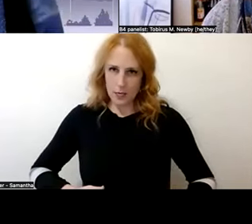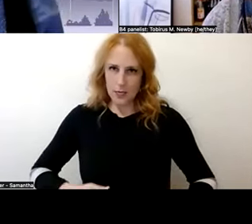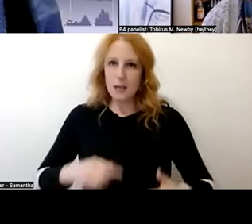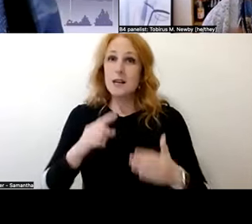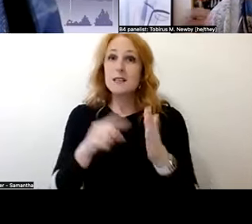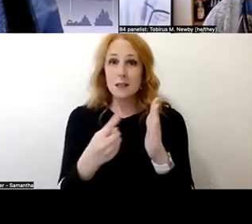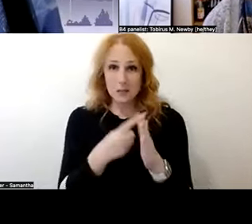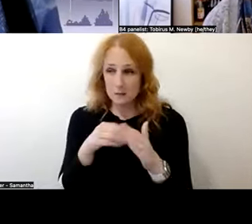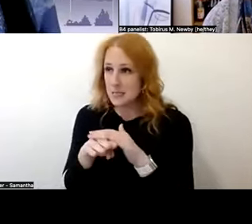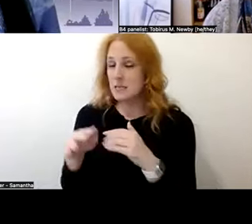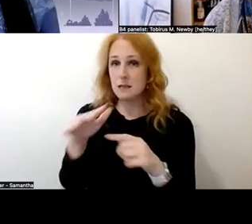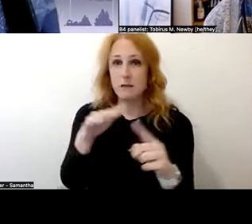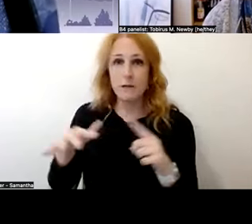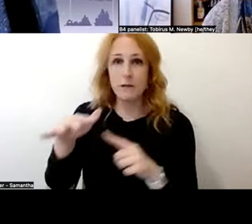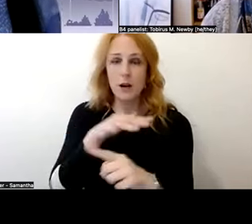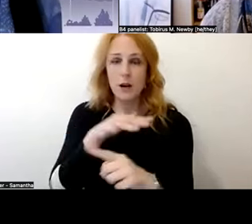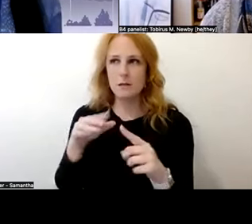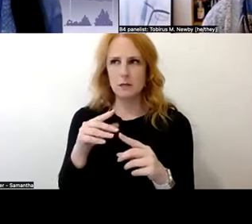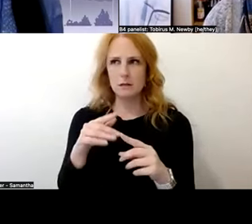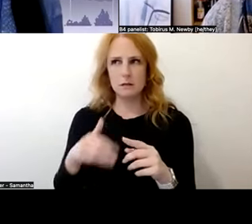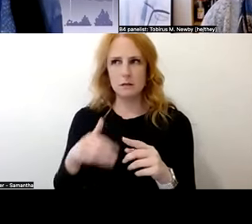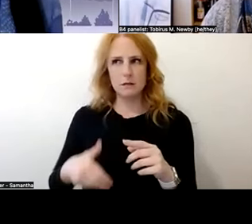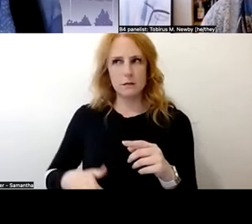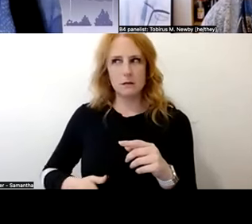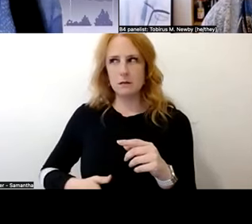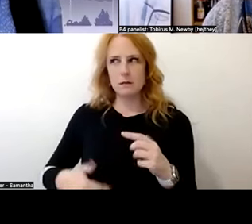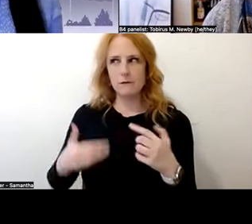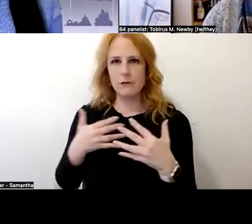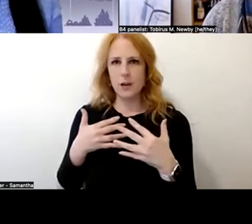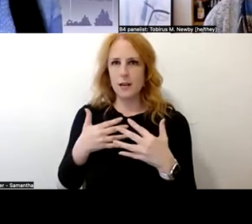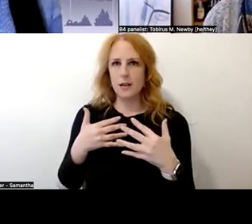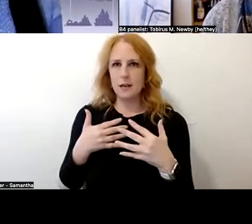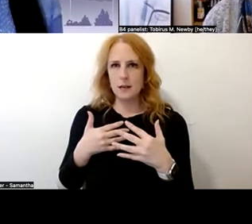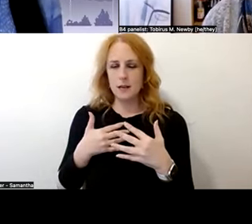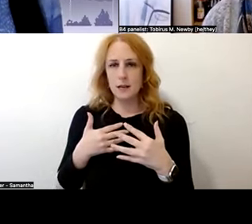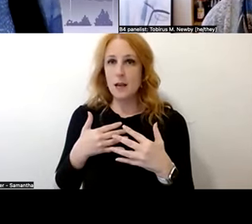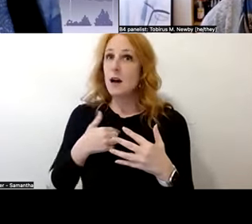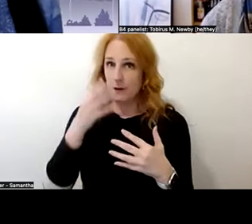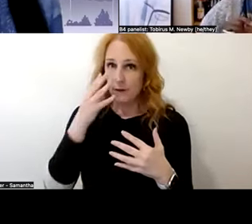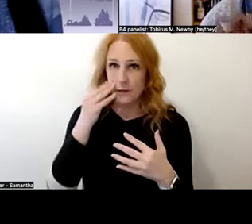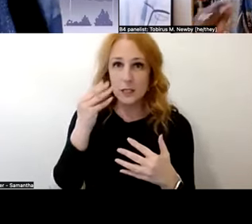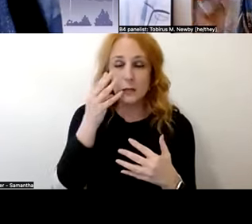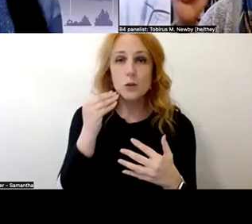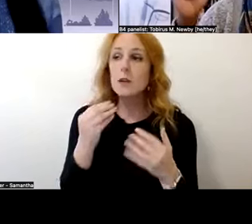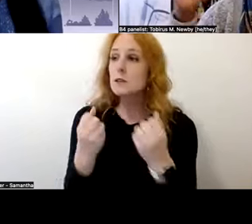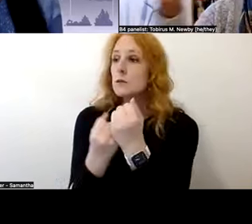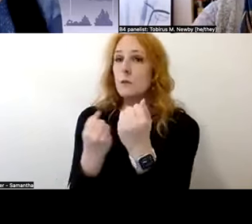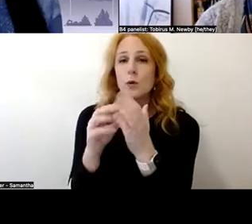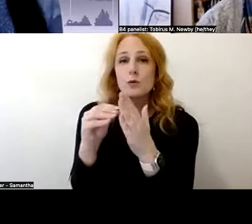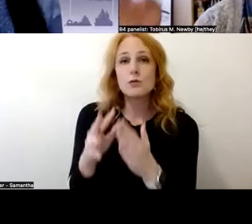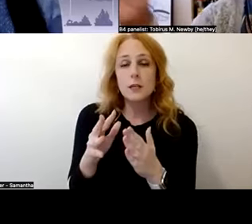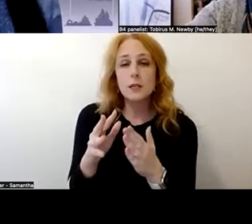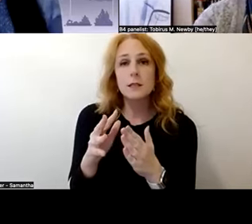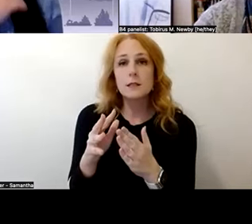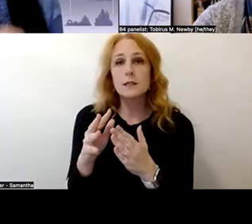even walking to try to support students, walking through barricades of police and saying, well, I'm trying to walk to